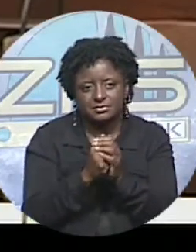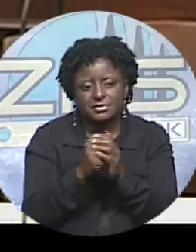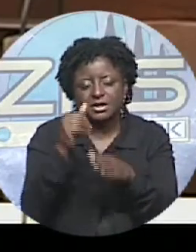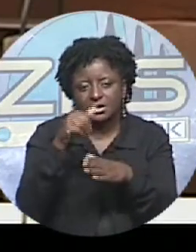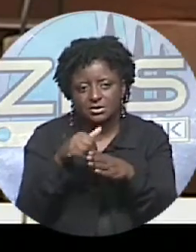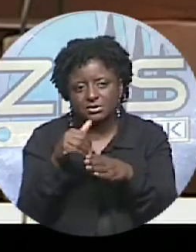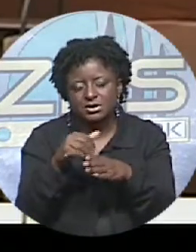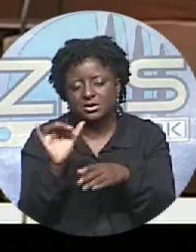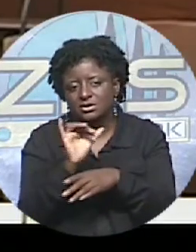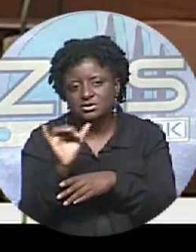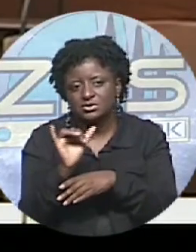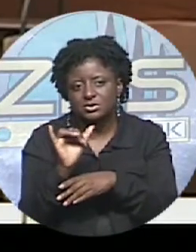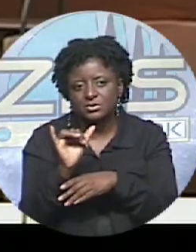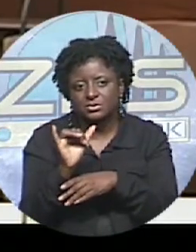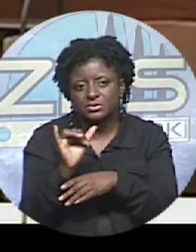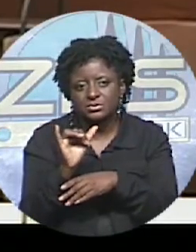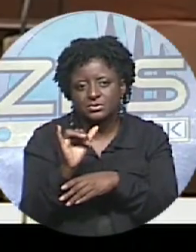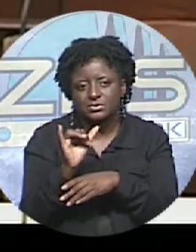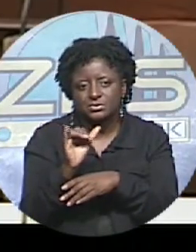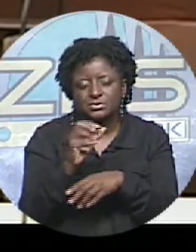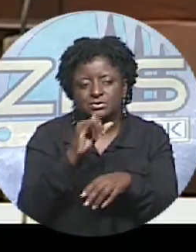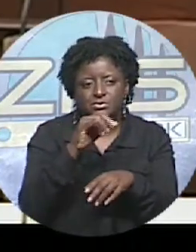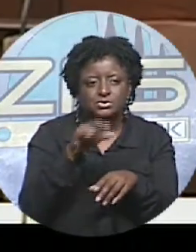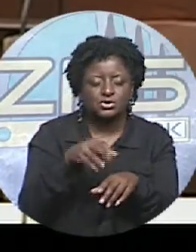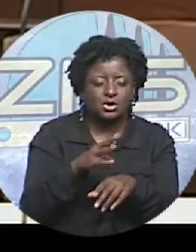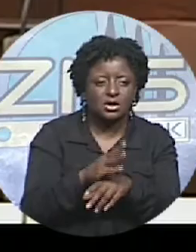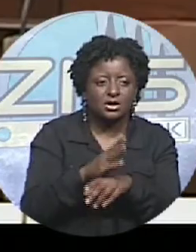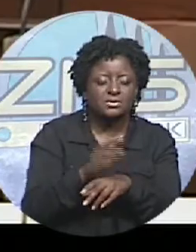in jobs such as exotic dancing.